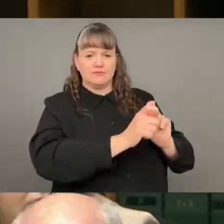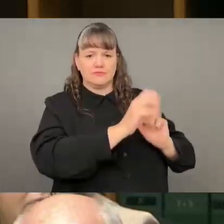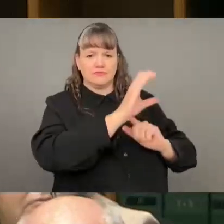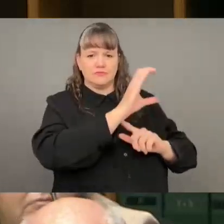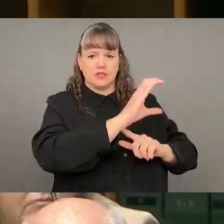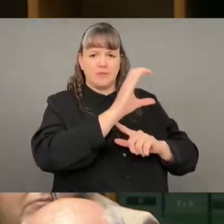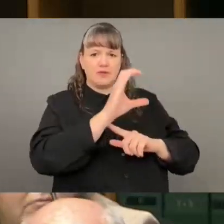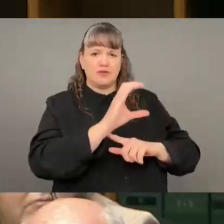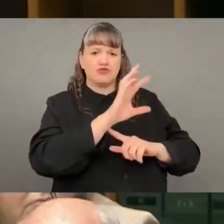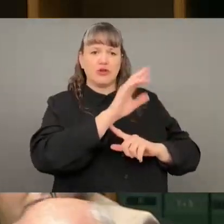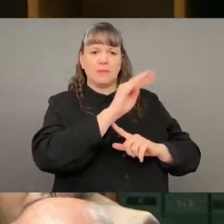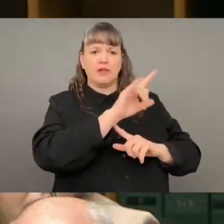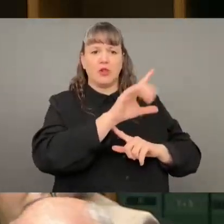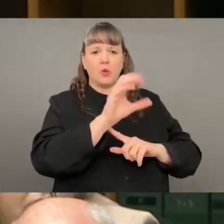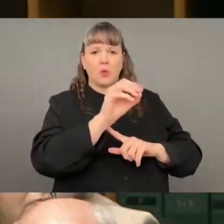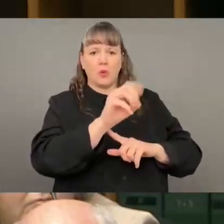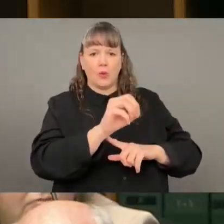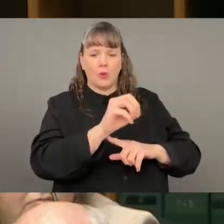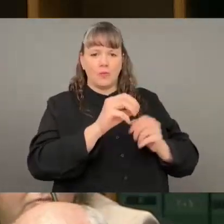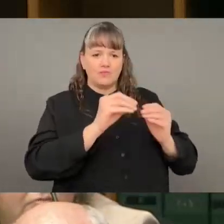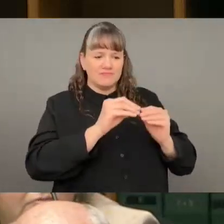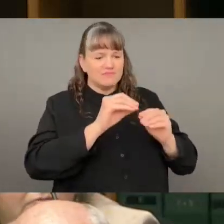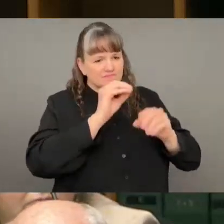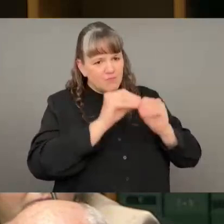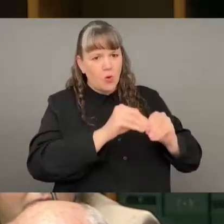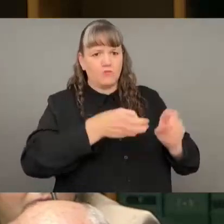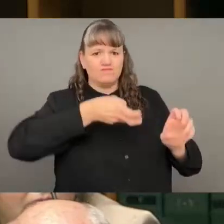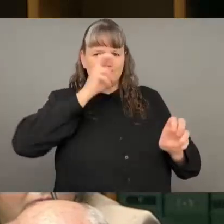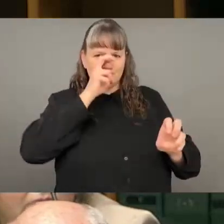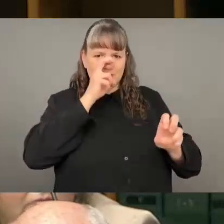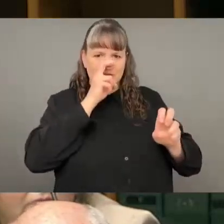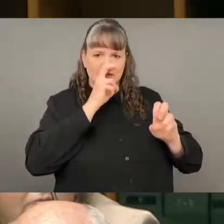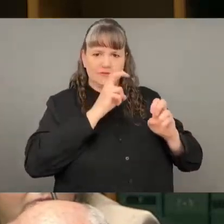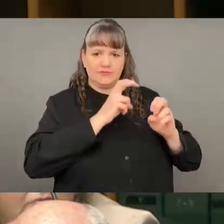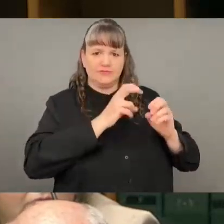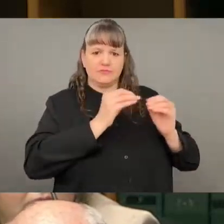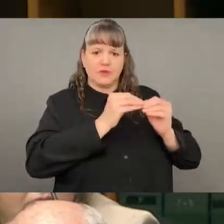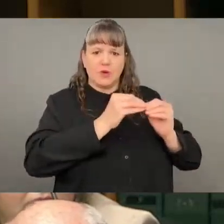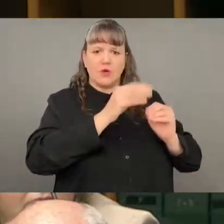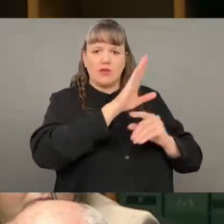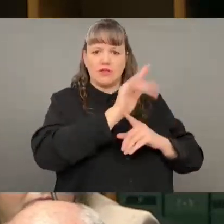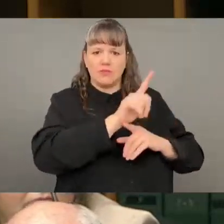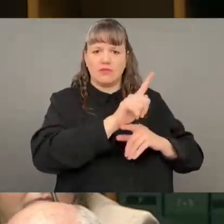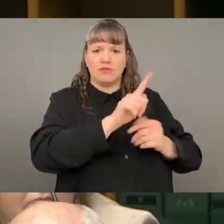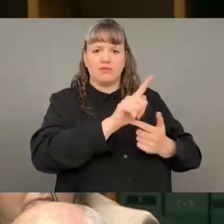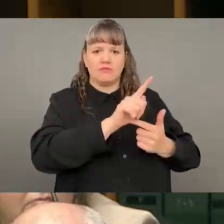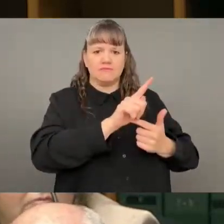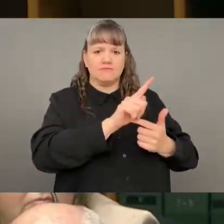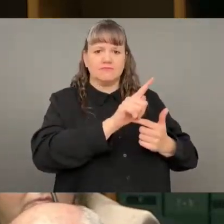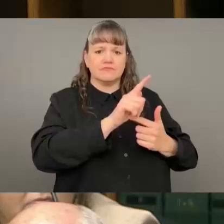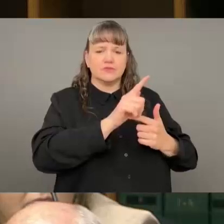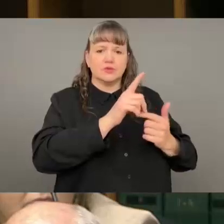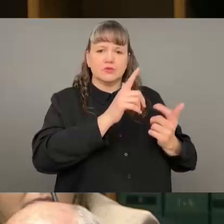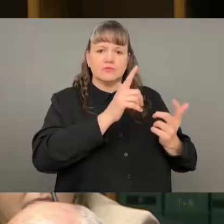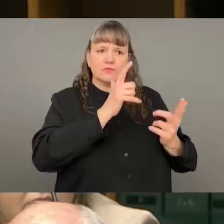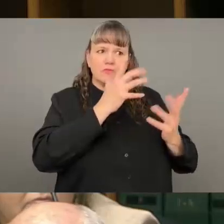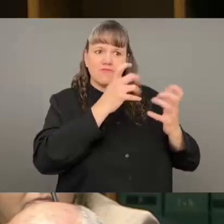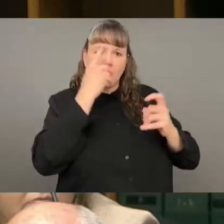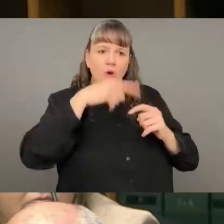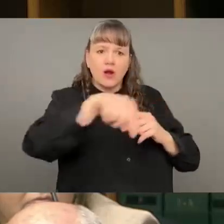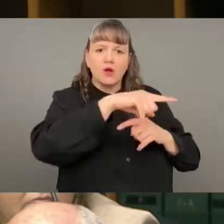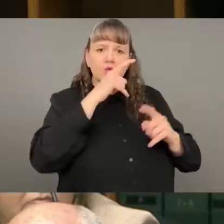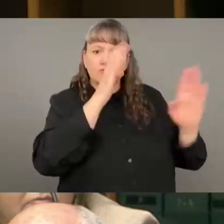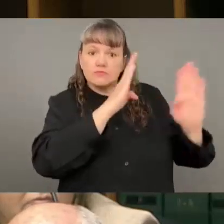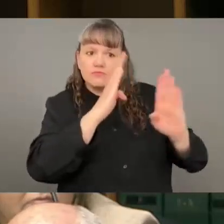continue to advocate for a stronger bail system in Canada, and we're going to put the resources in place on the ground to